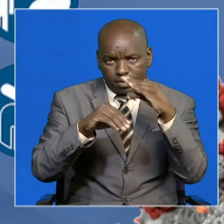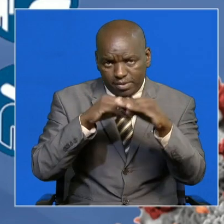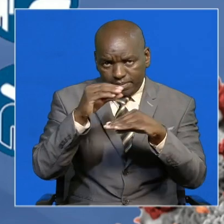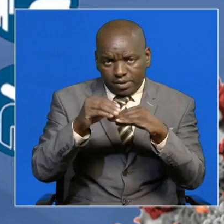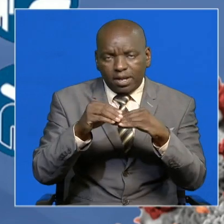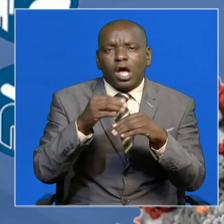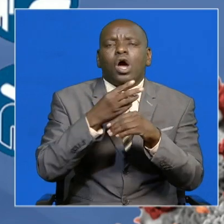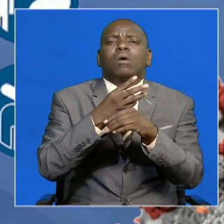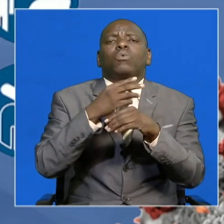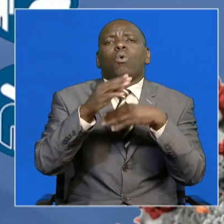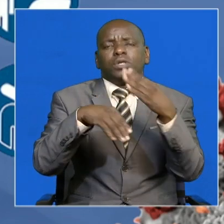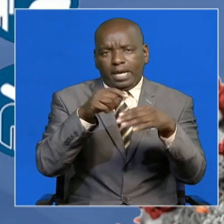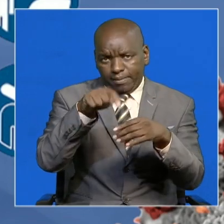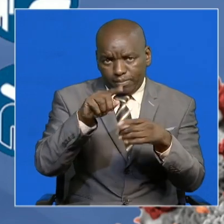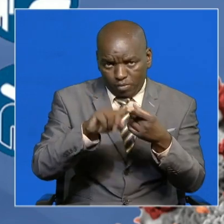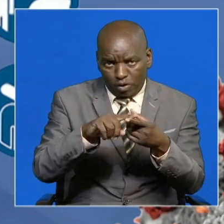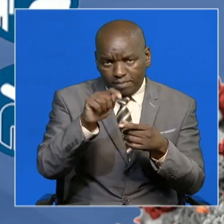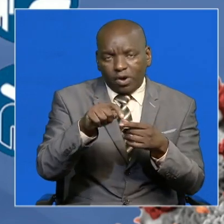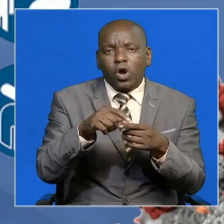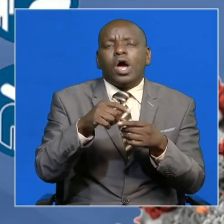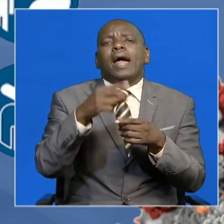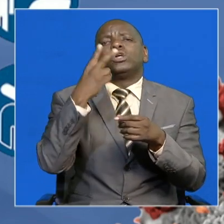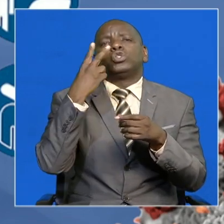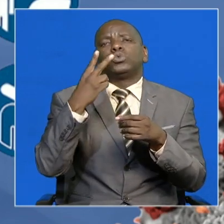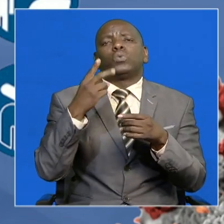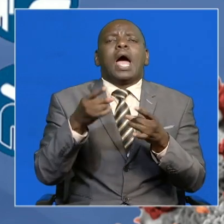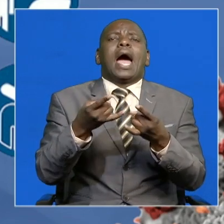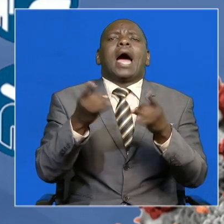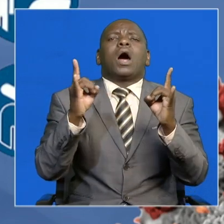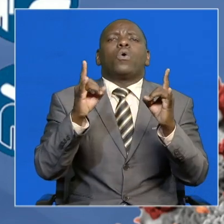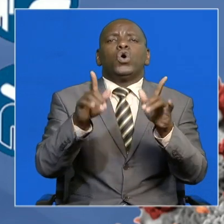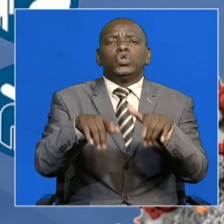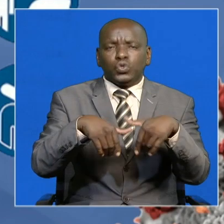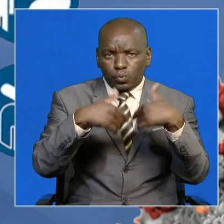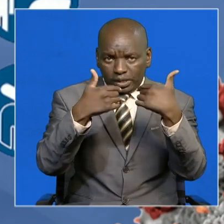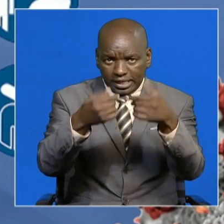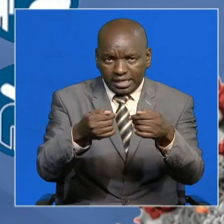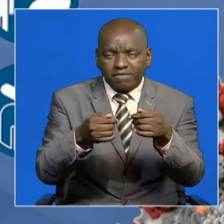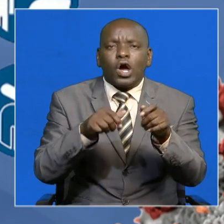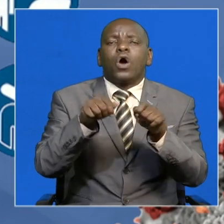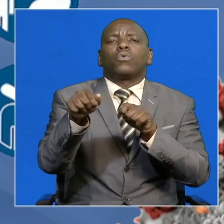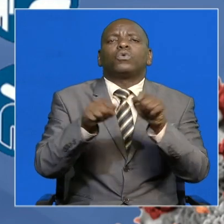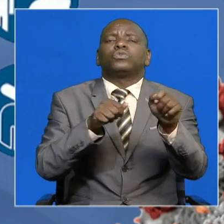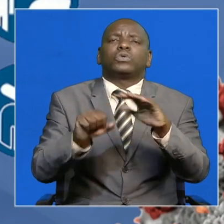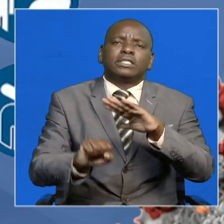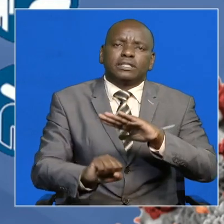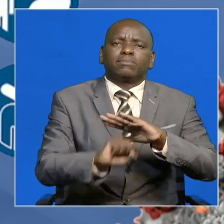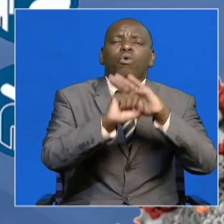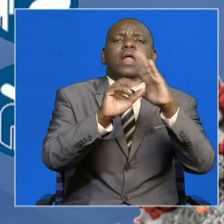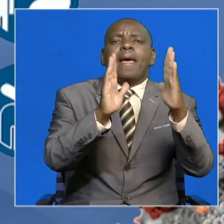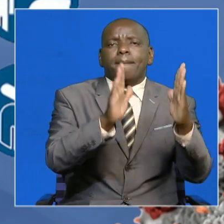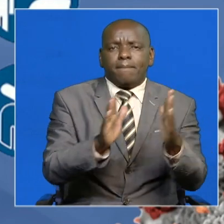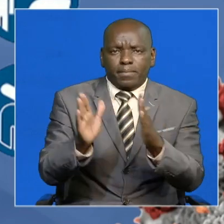here week in, week out. The second one is how to institute control and supportive